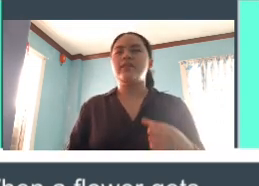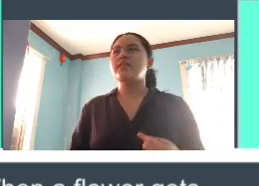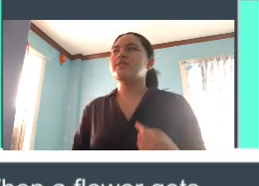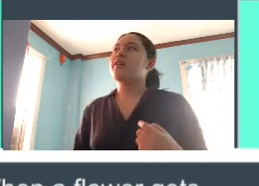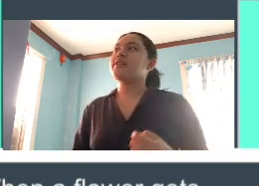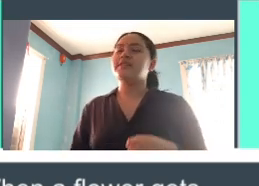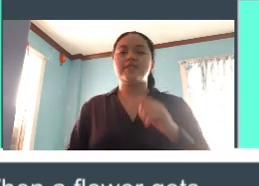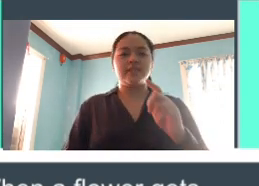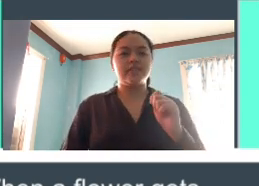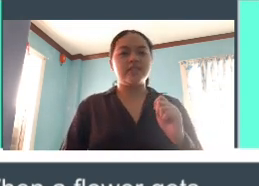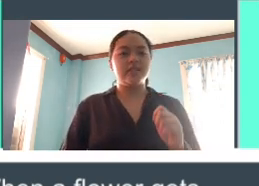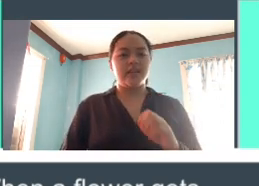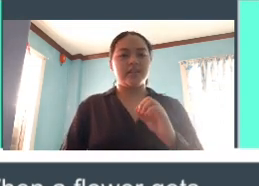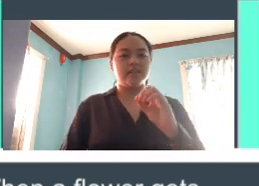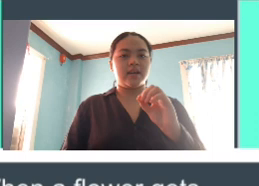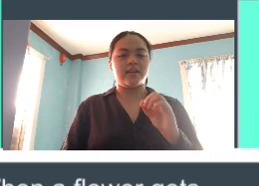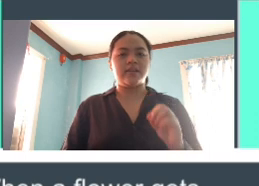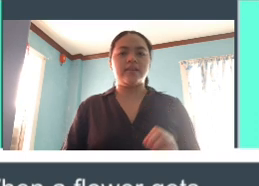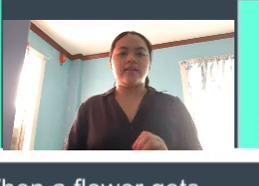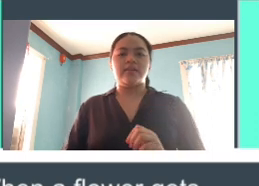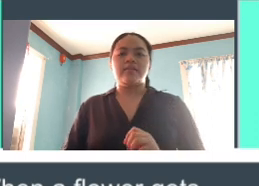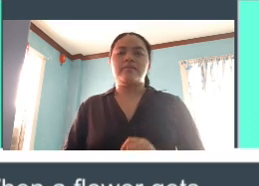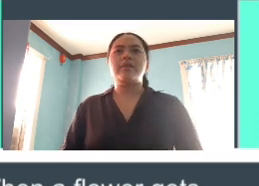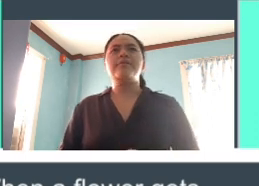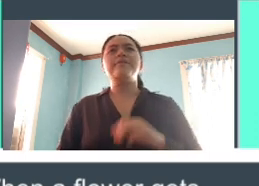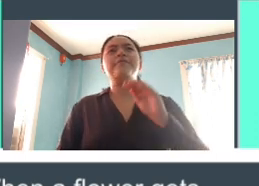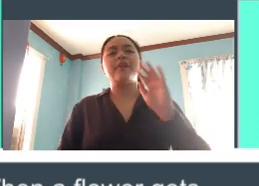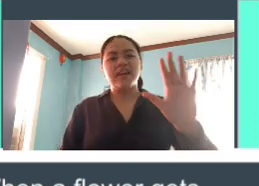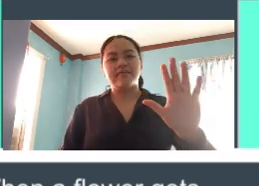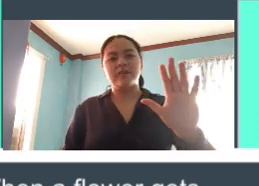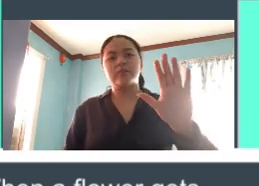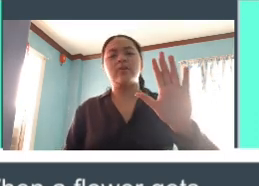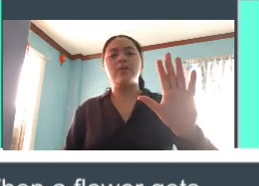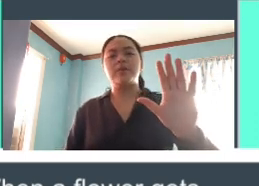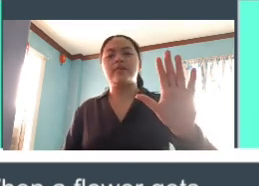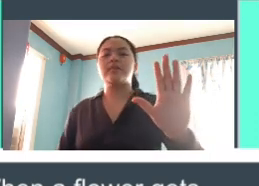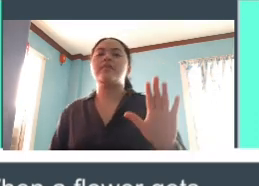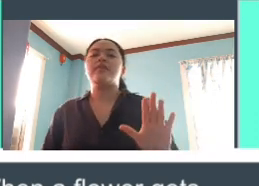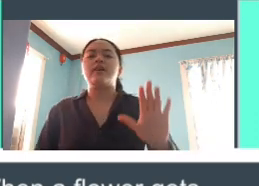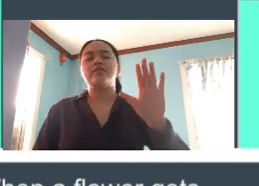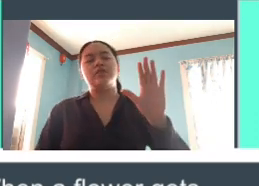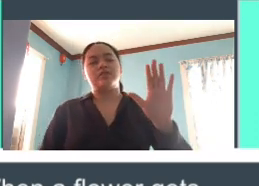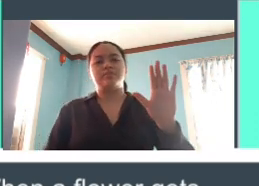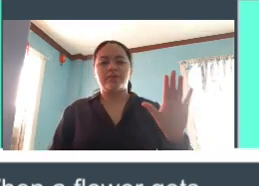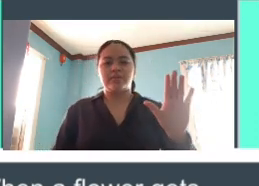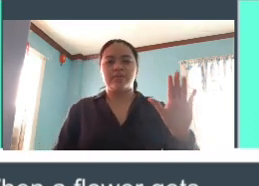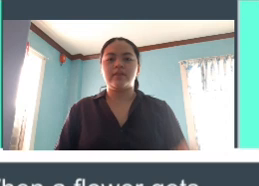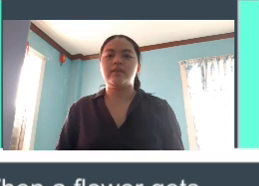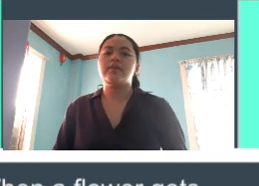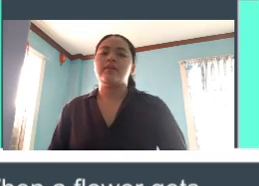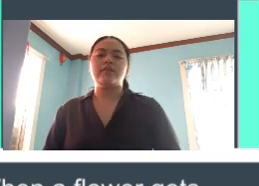while these are seeds inside. There are 5 common